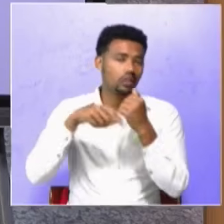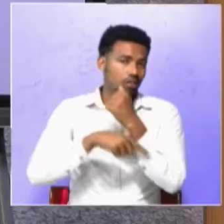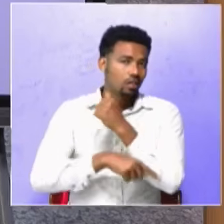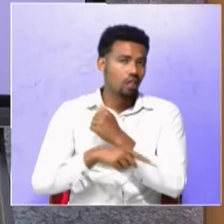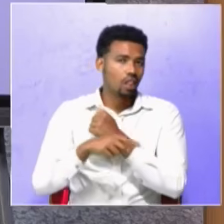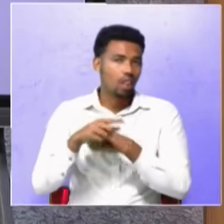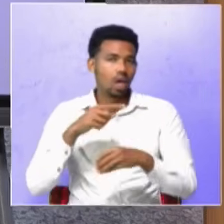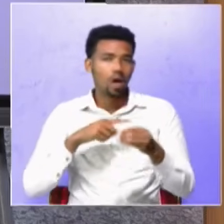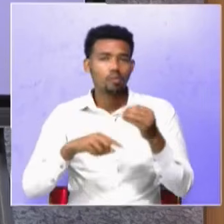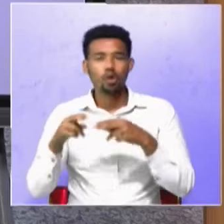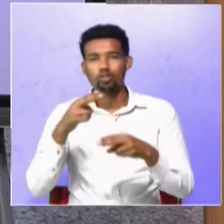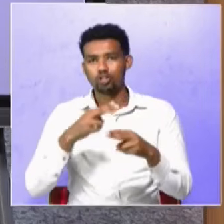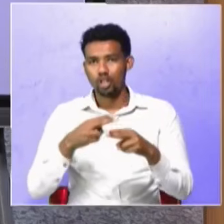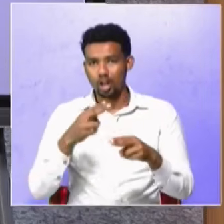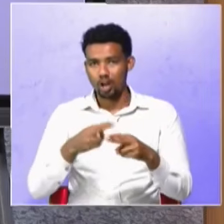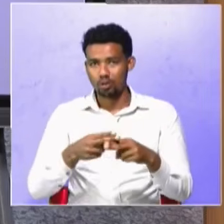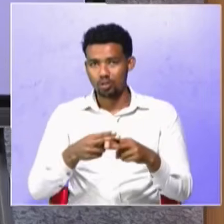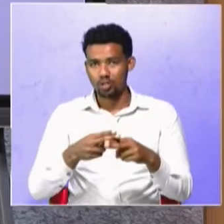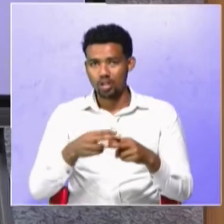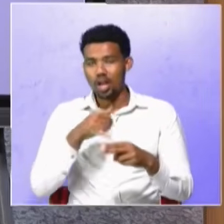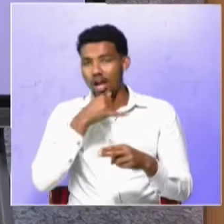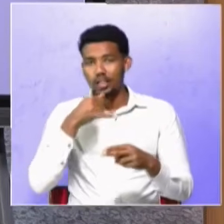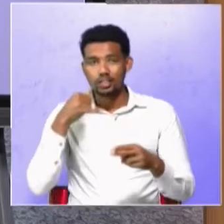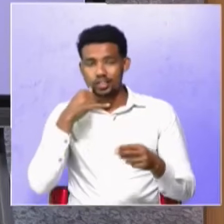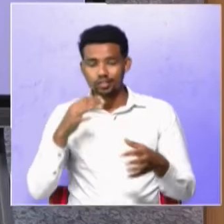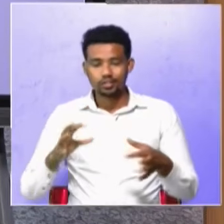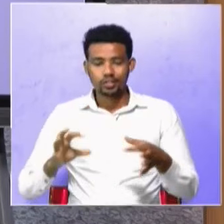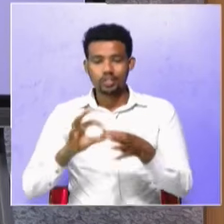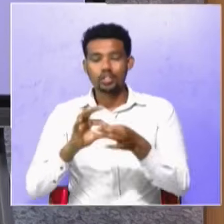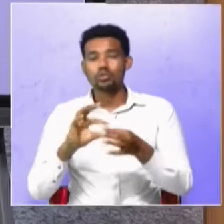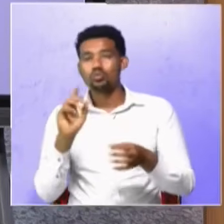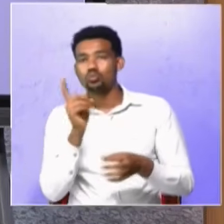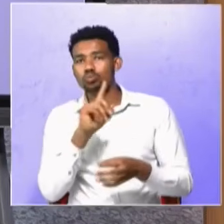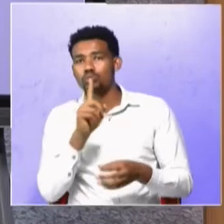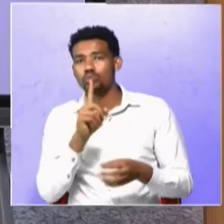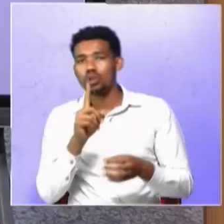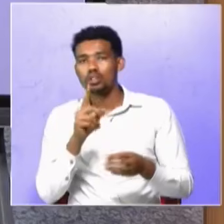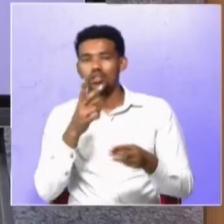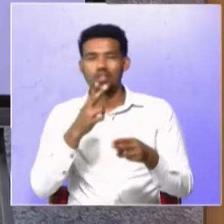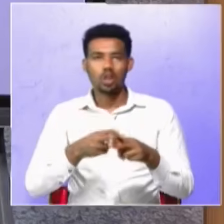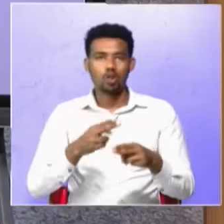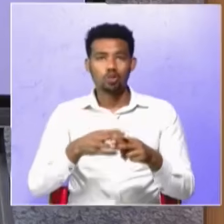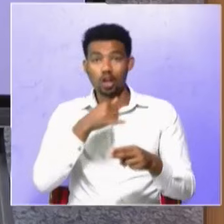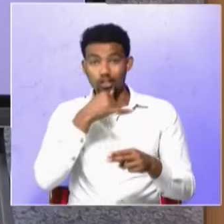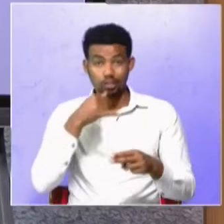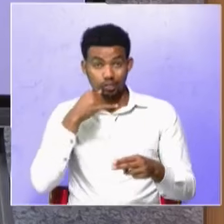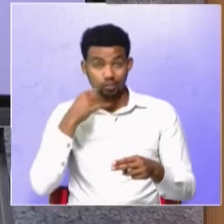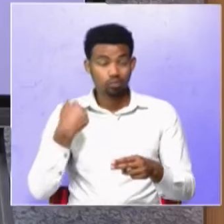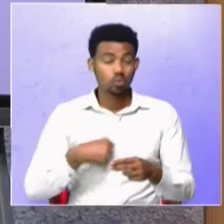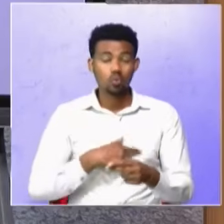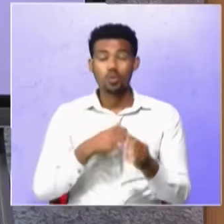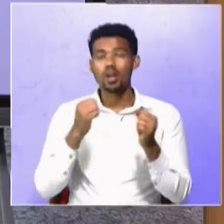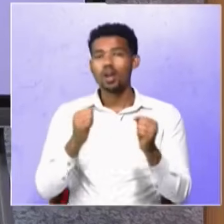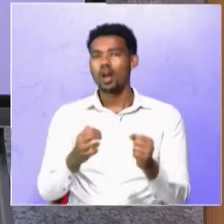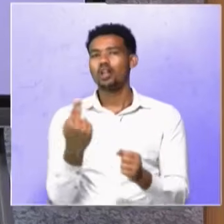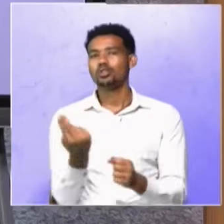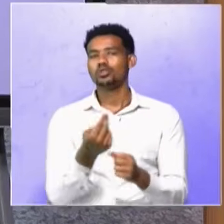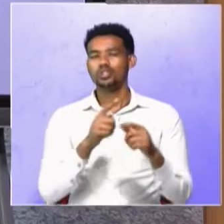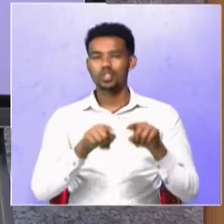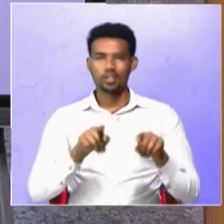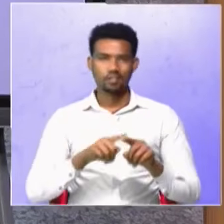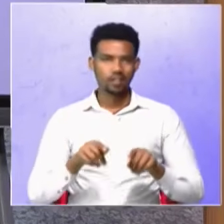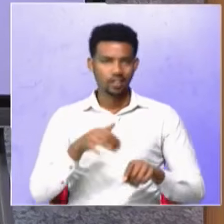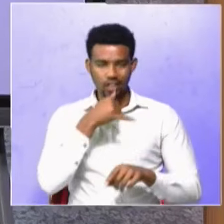the noun. So, adjective is related with what? Noun. So, when we come to adjective, we can use different